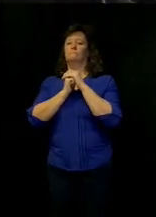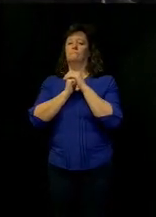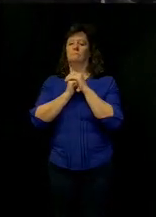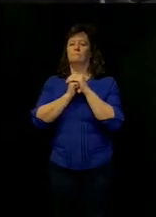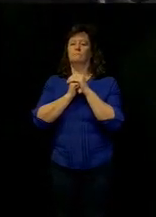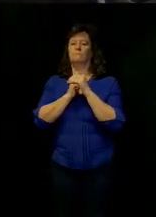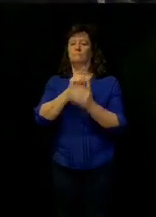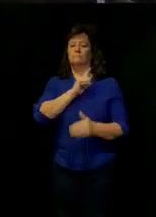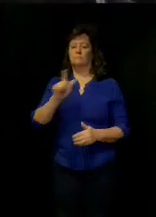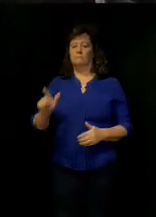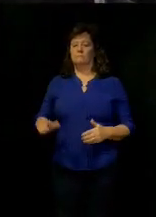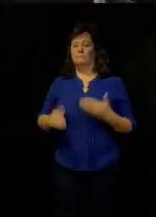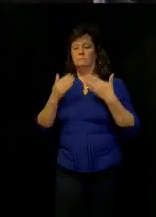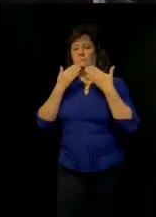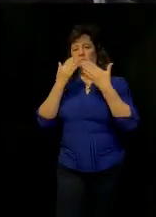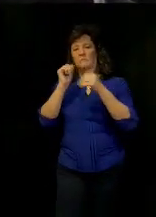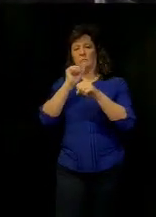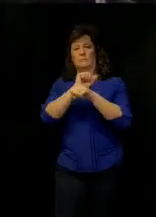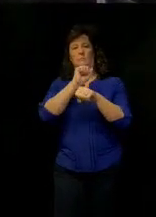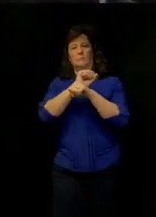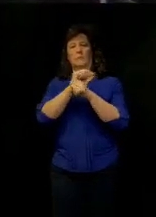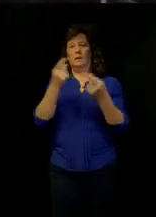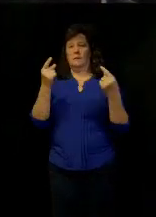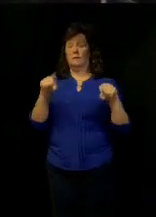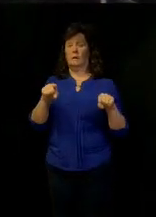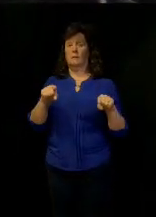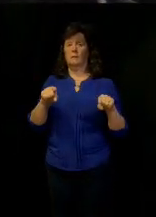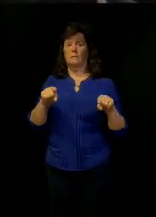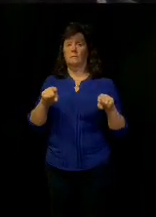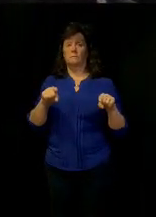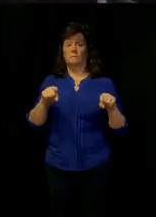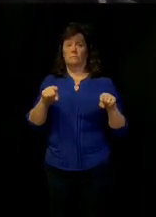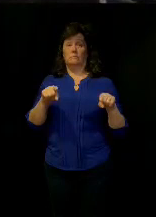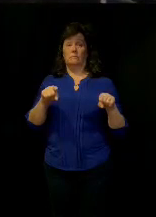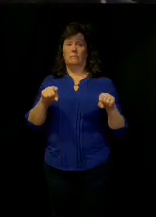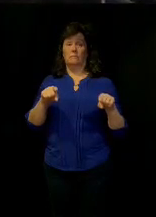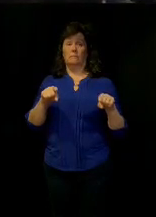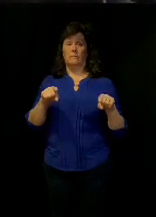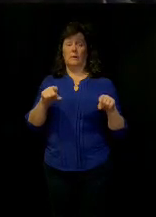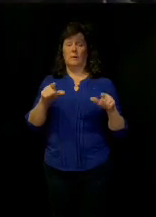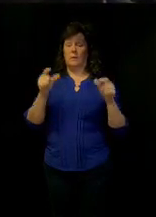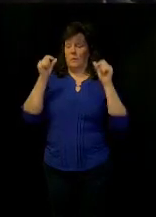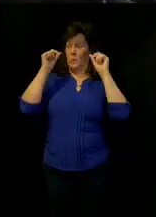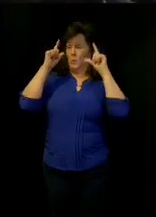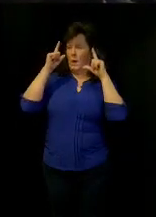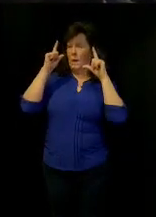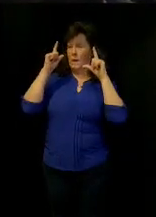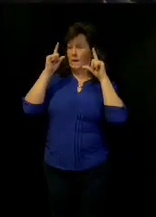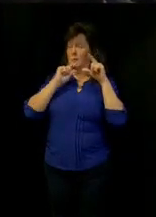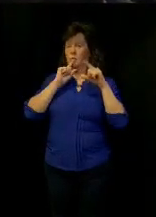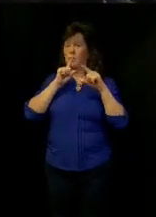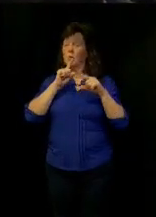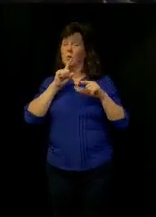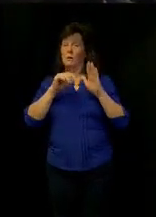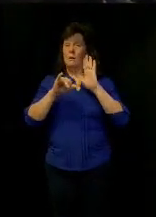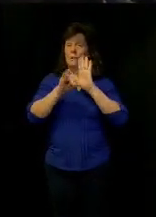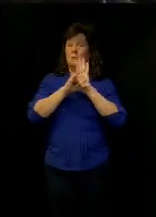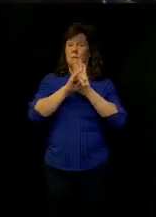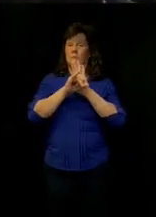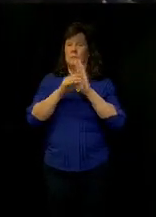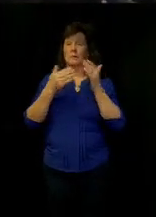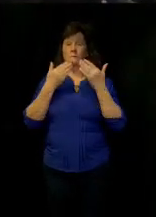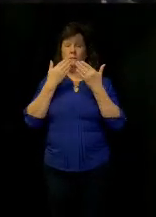Lord, we thank You for the work that You're doing in this house. Thank You, God, that there's an awakening to our identity. Thank You for the